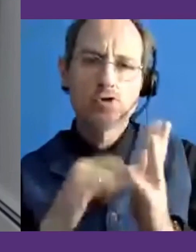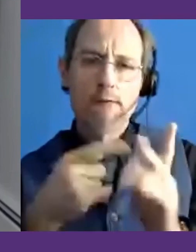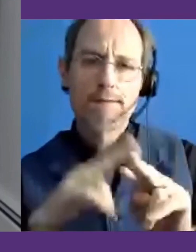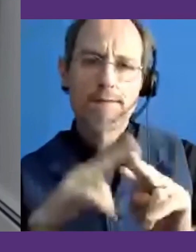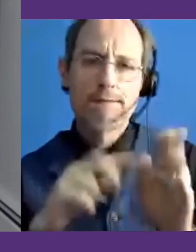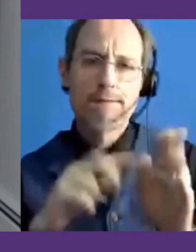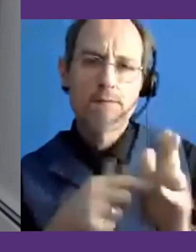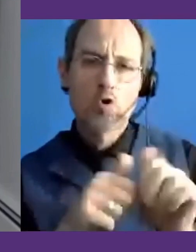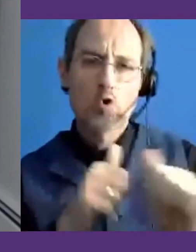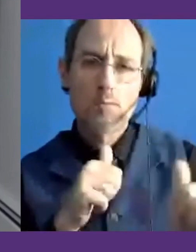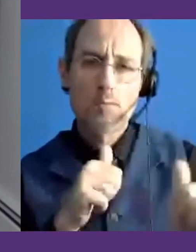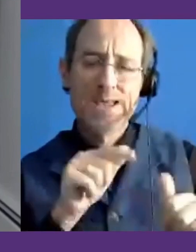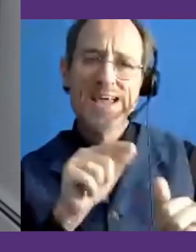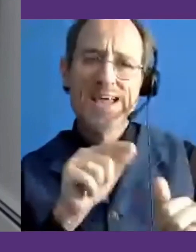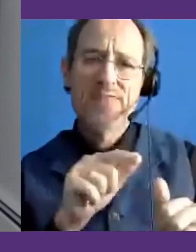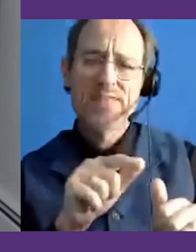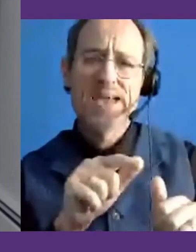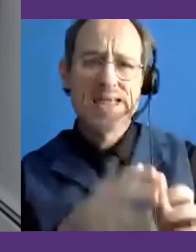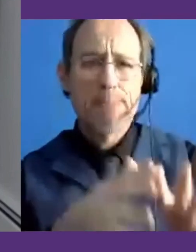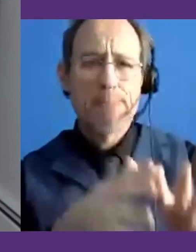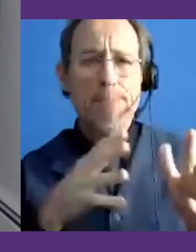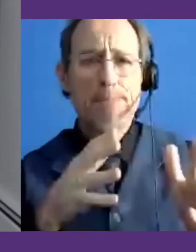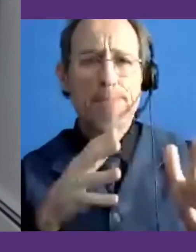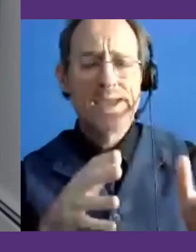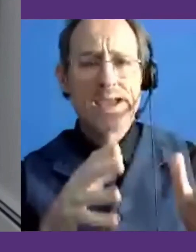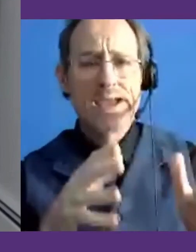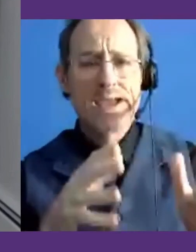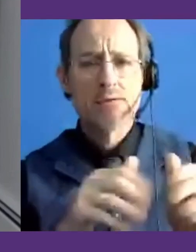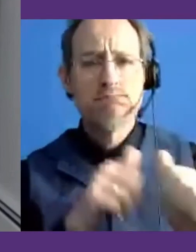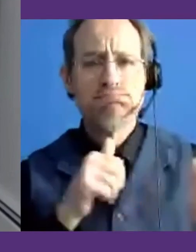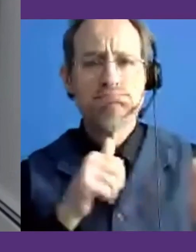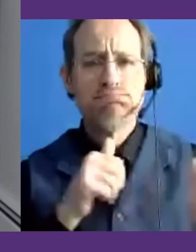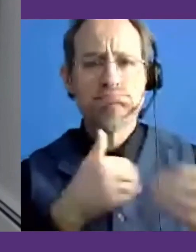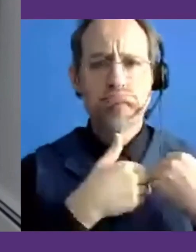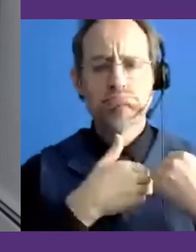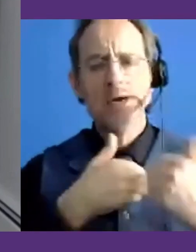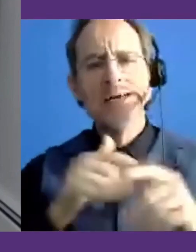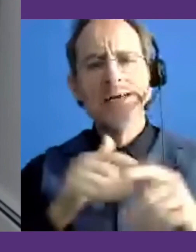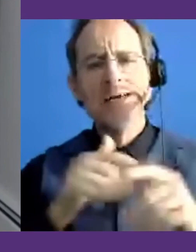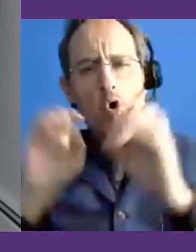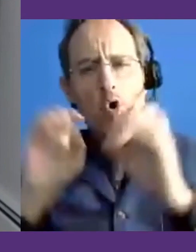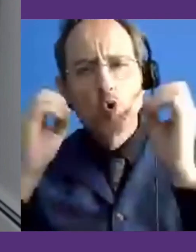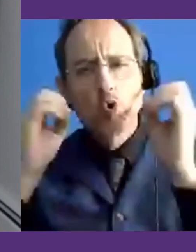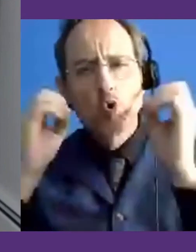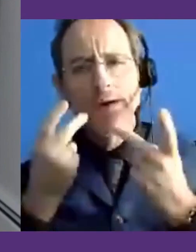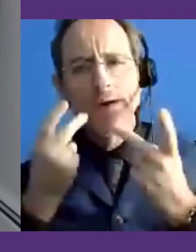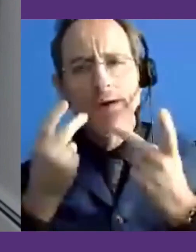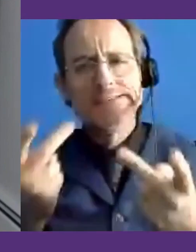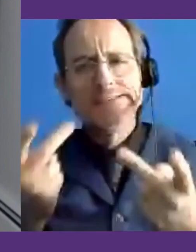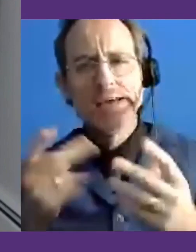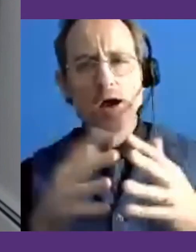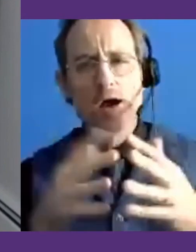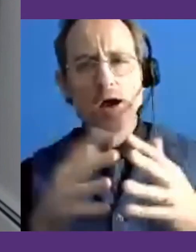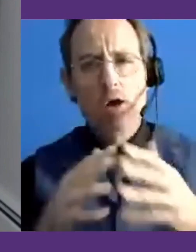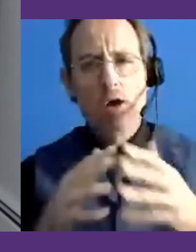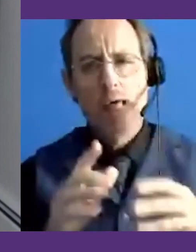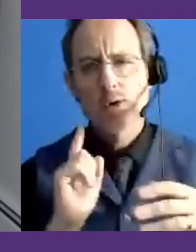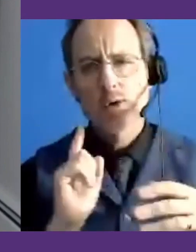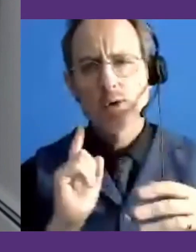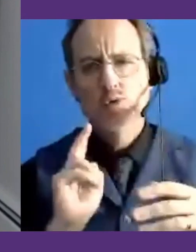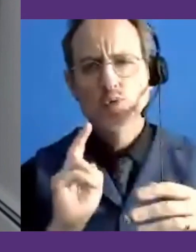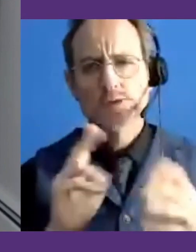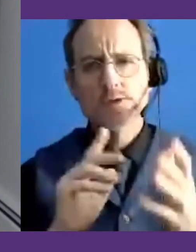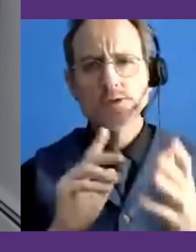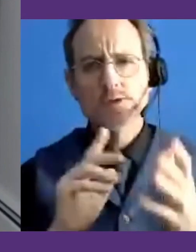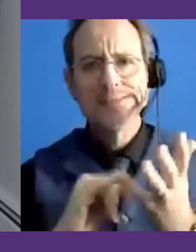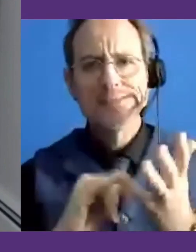Google as well. I mean, I was in San Francisco about a week and a half ago, and they're doing just amazing stuff. So I